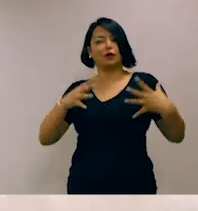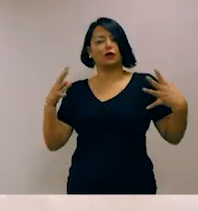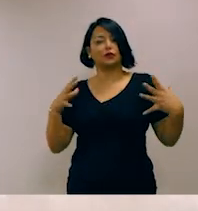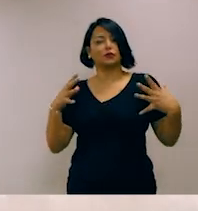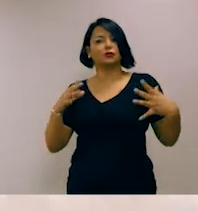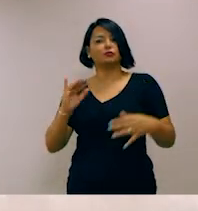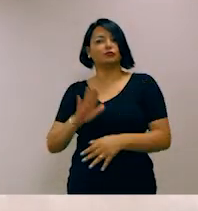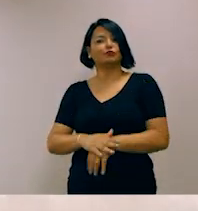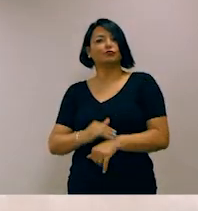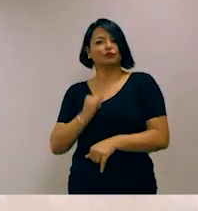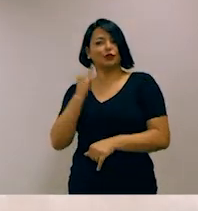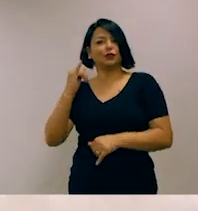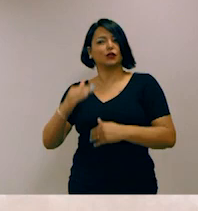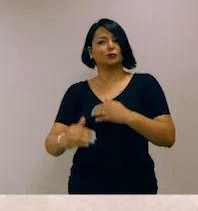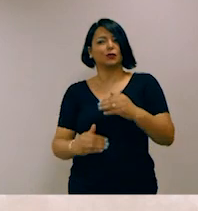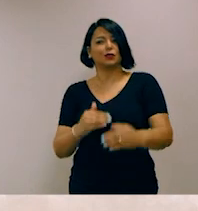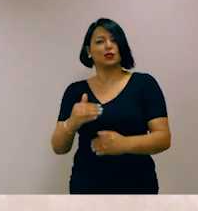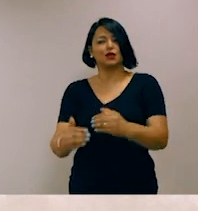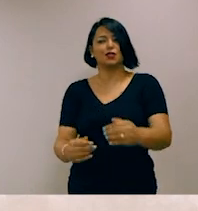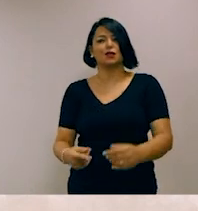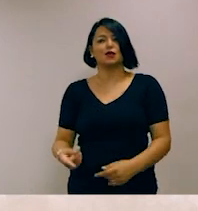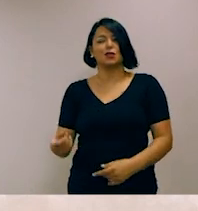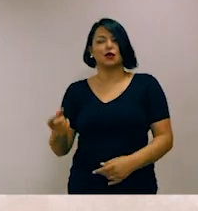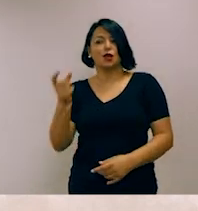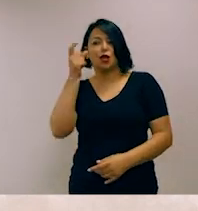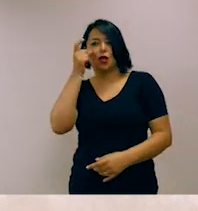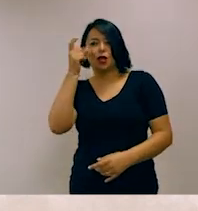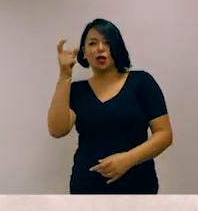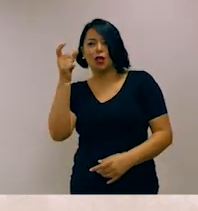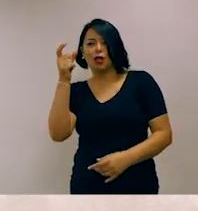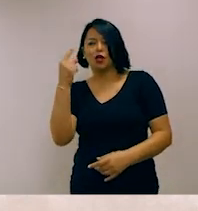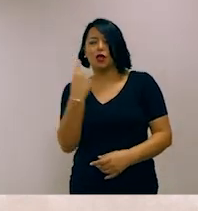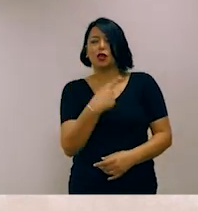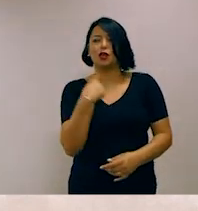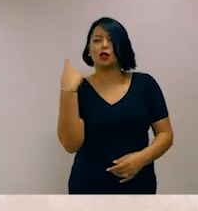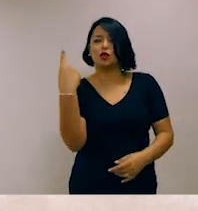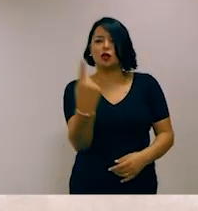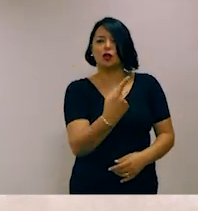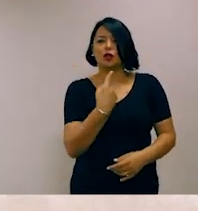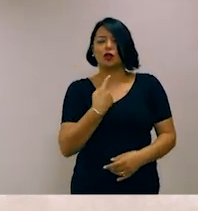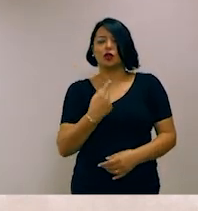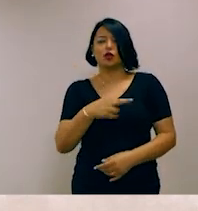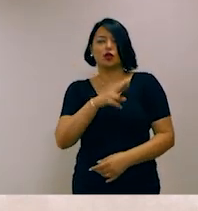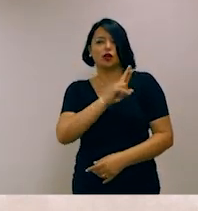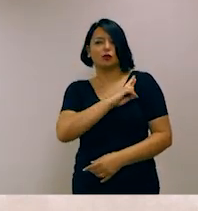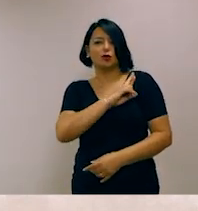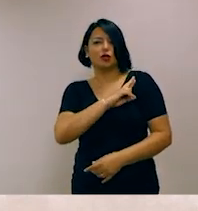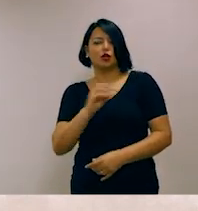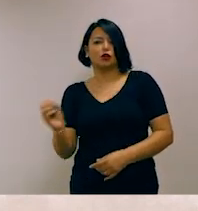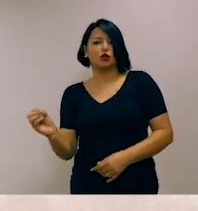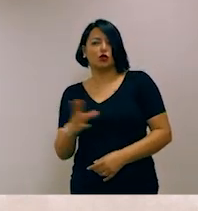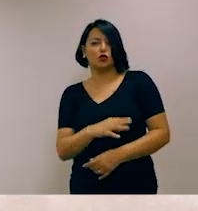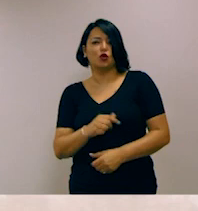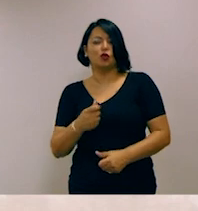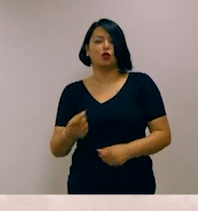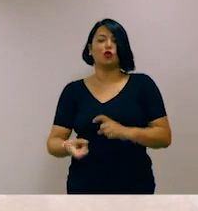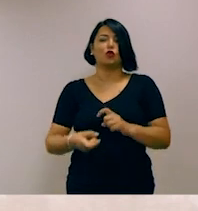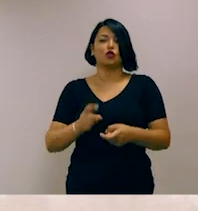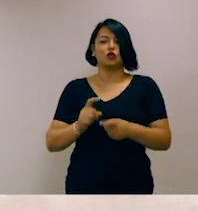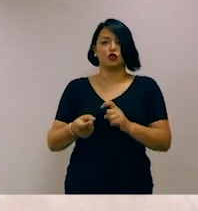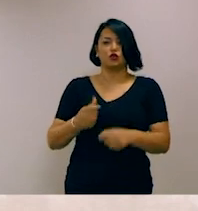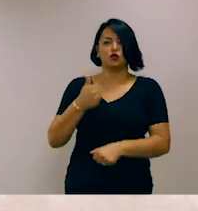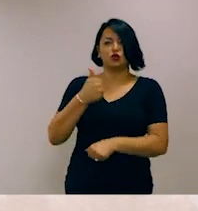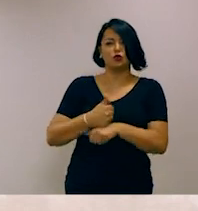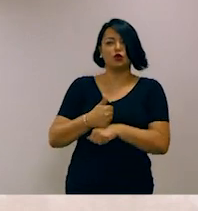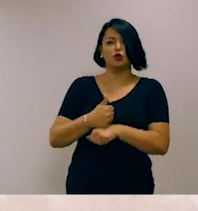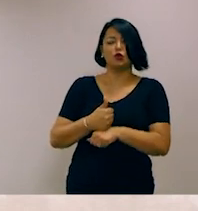support for a very large and important process to find the people